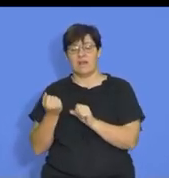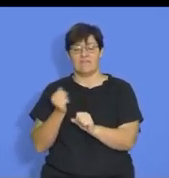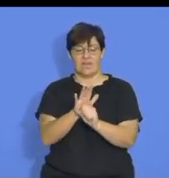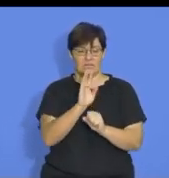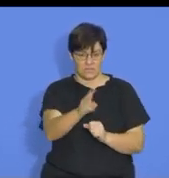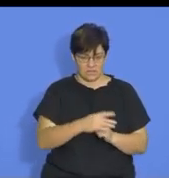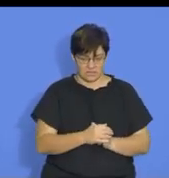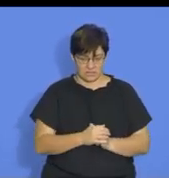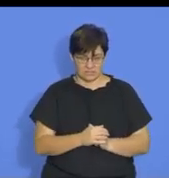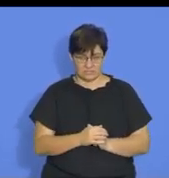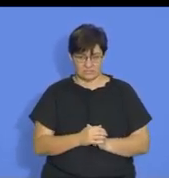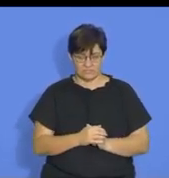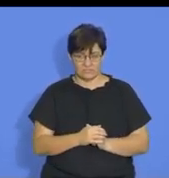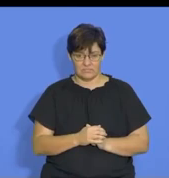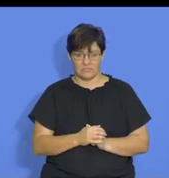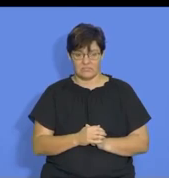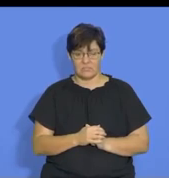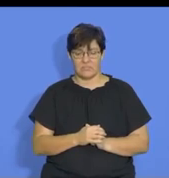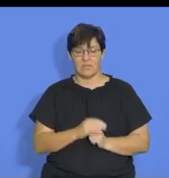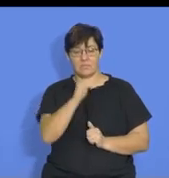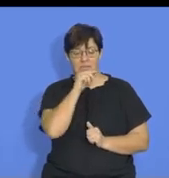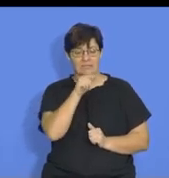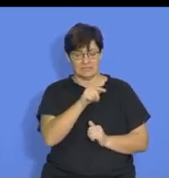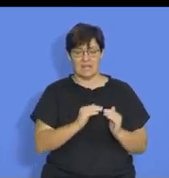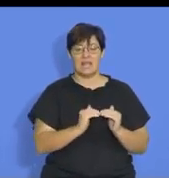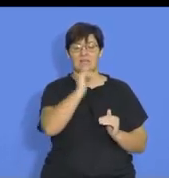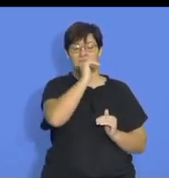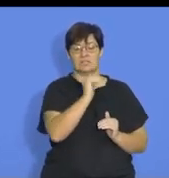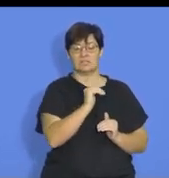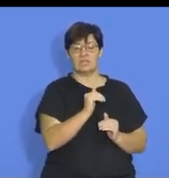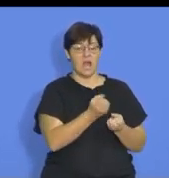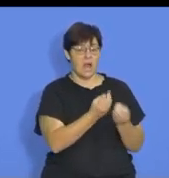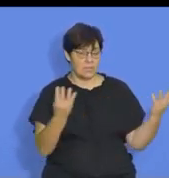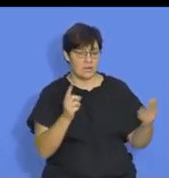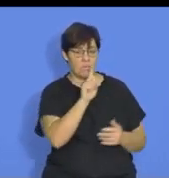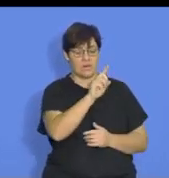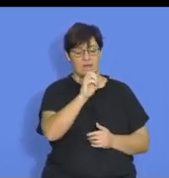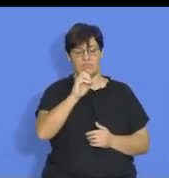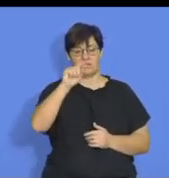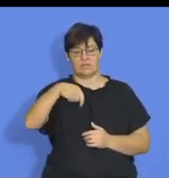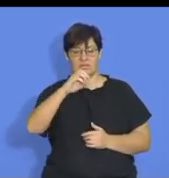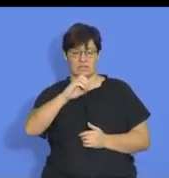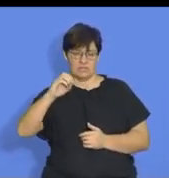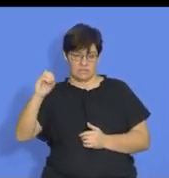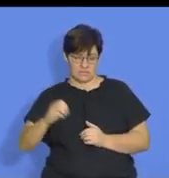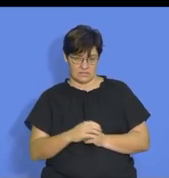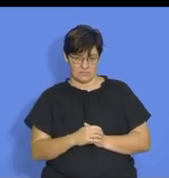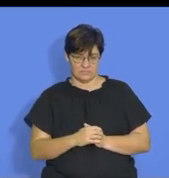will now be affected, where your liabilities will now increase by